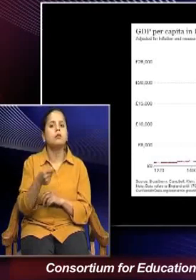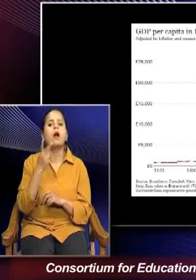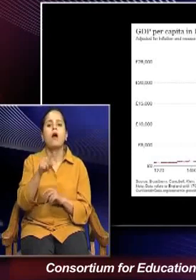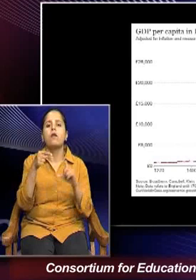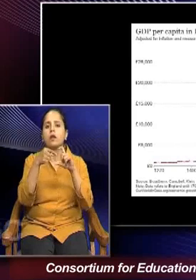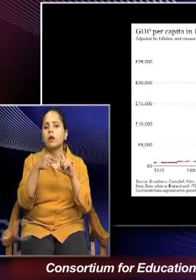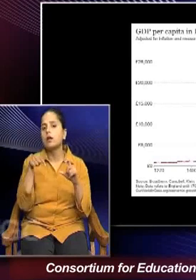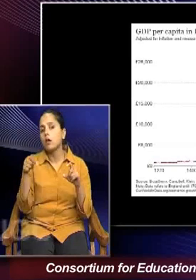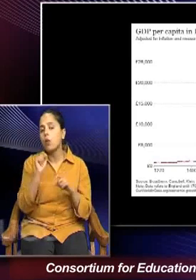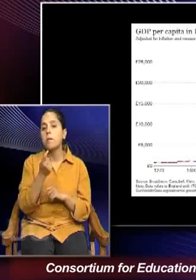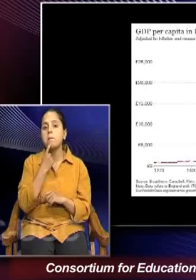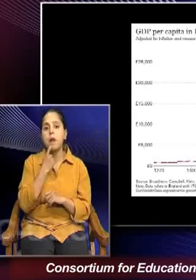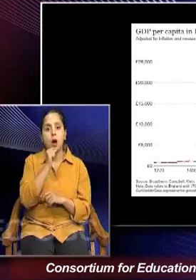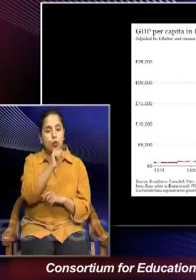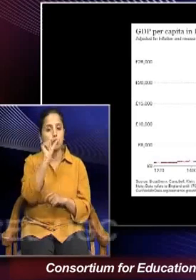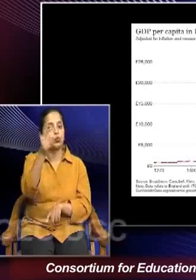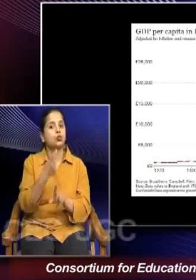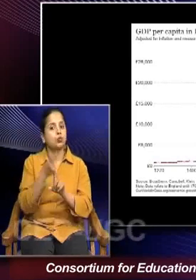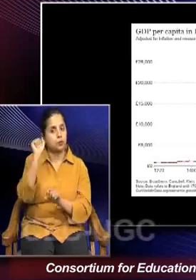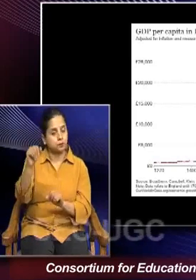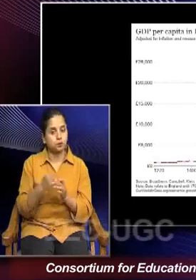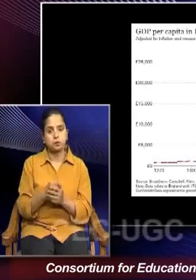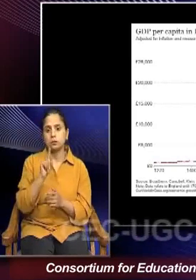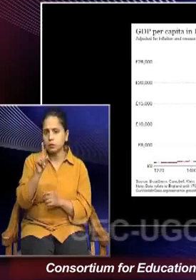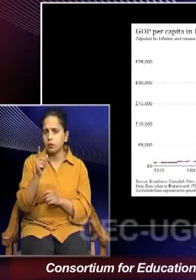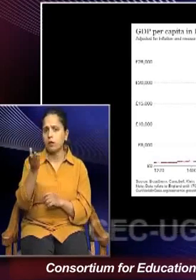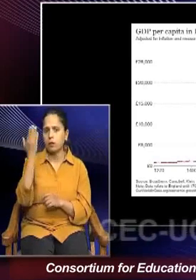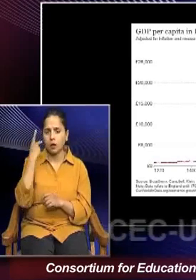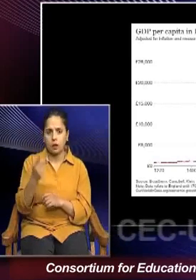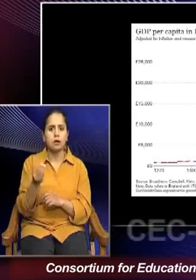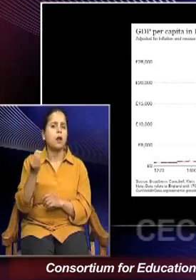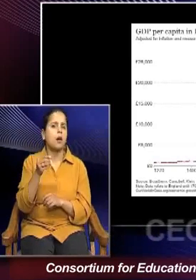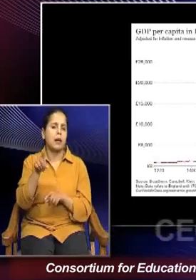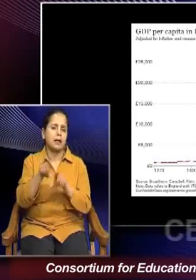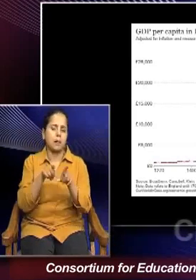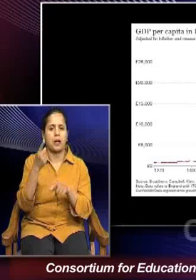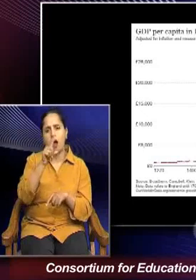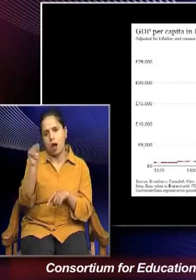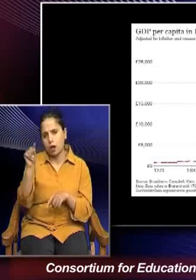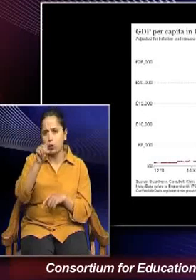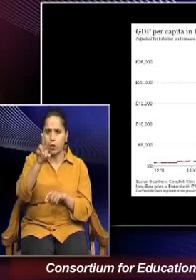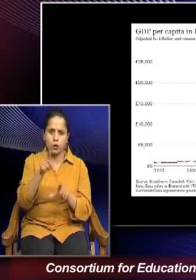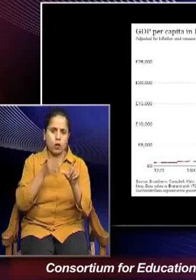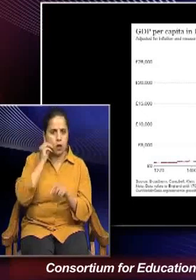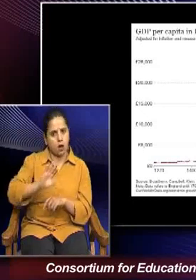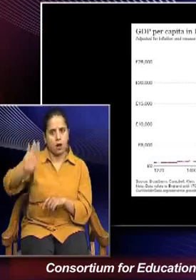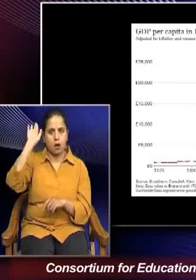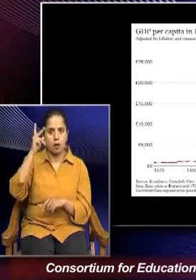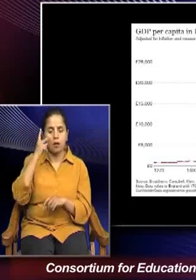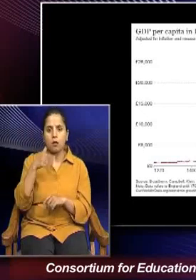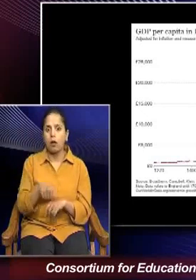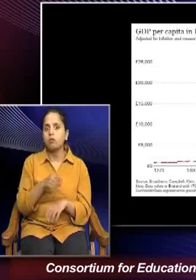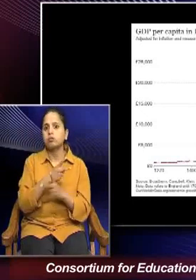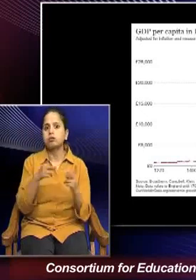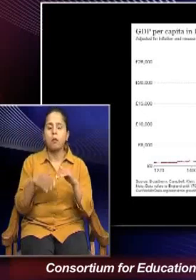person in the United Kingdom. However, in the last, say for example, 100 or 120 years, there has been a